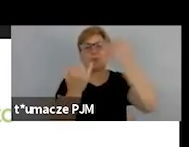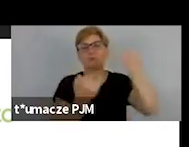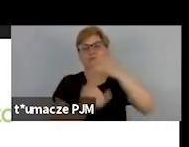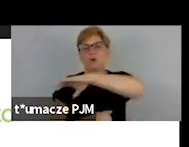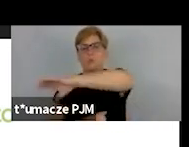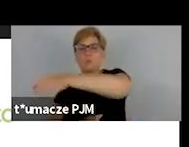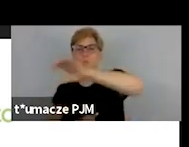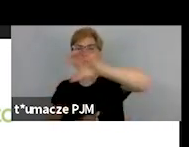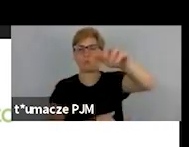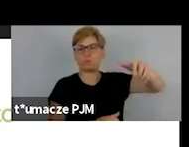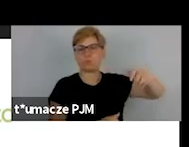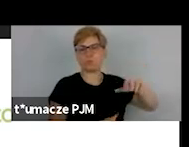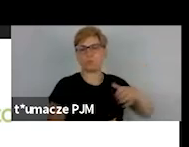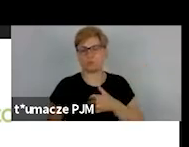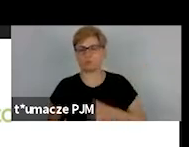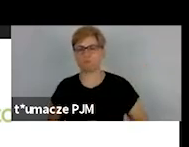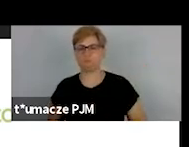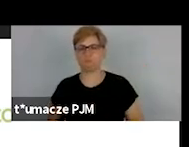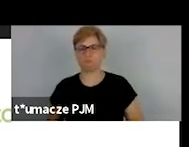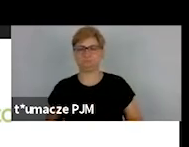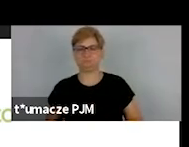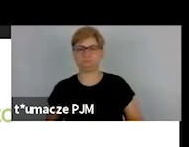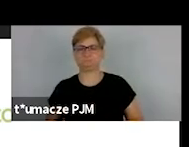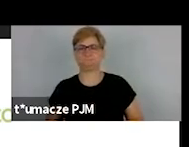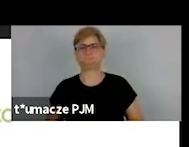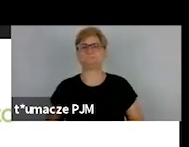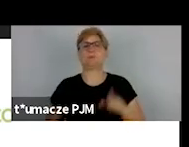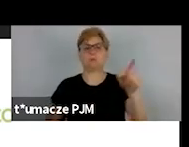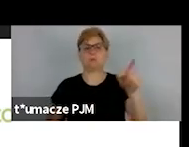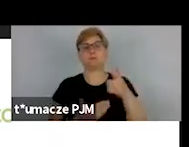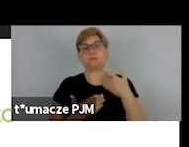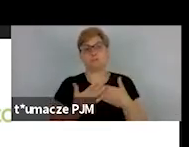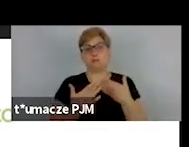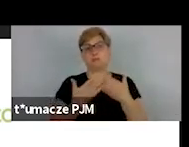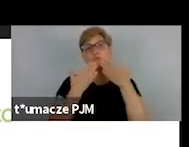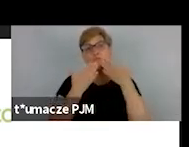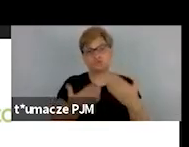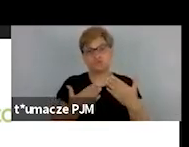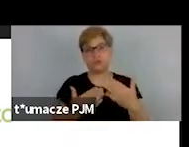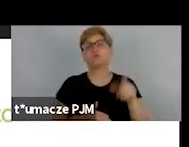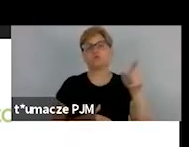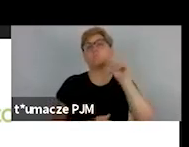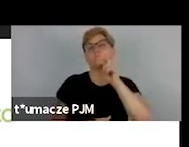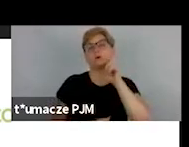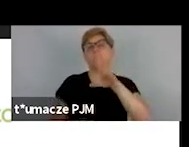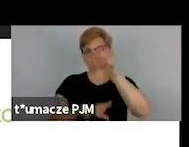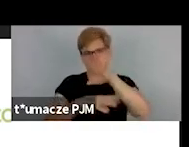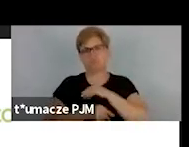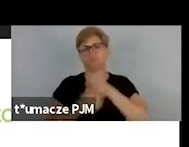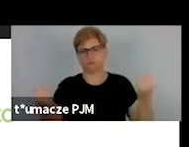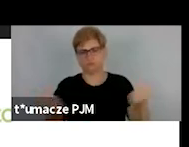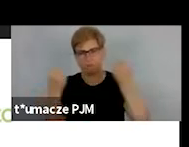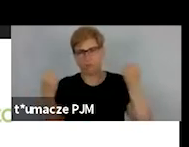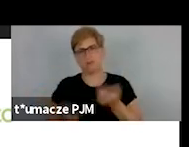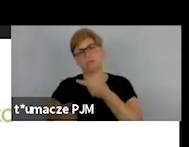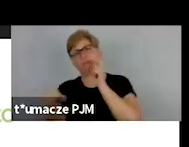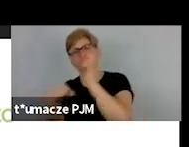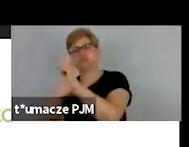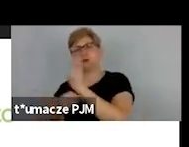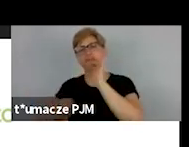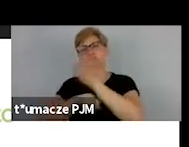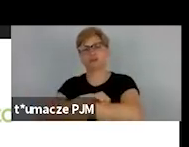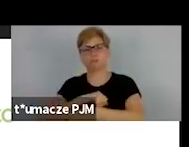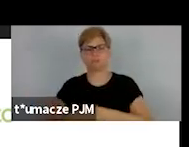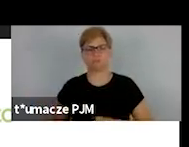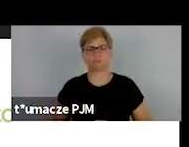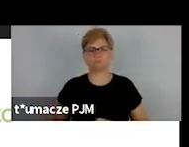gender-based violence? The other one that you see on the far right was for coaches. There were a few others